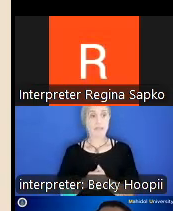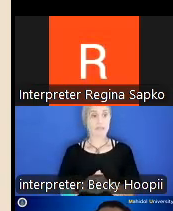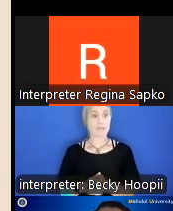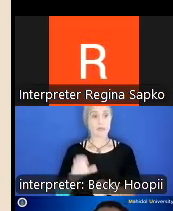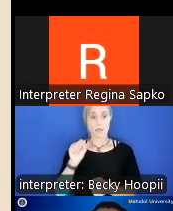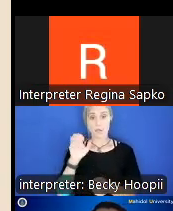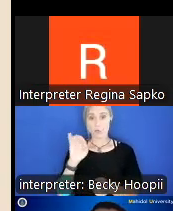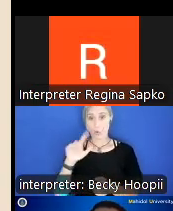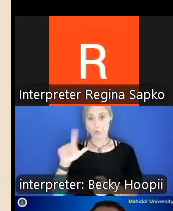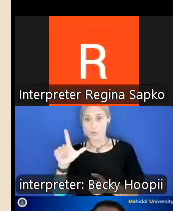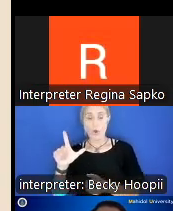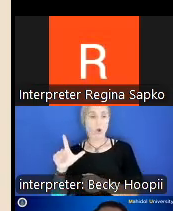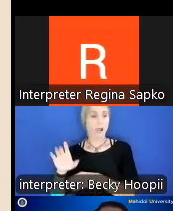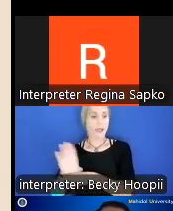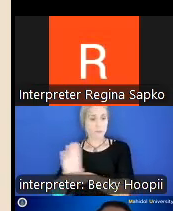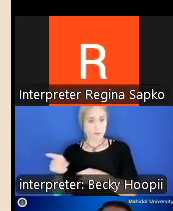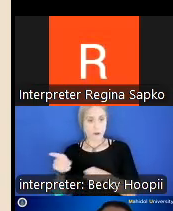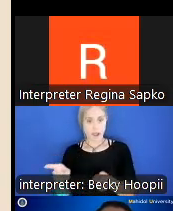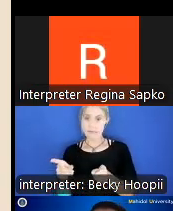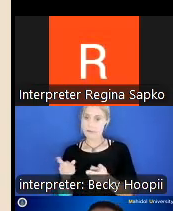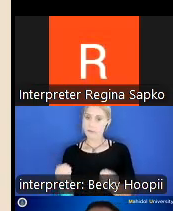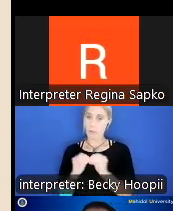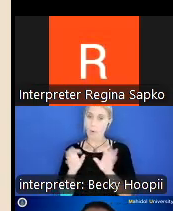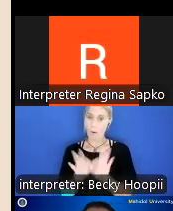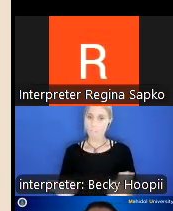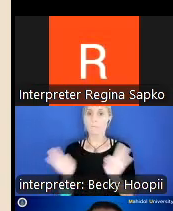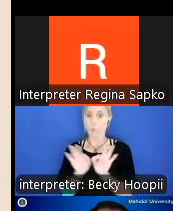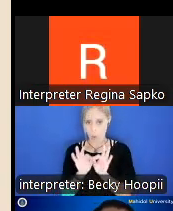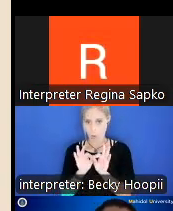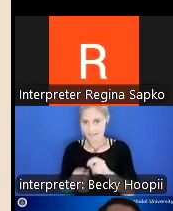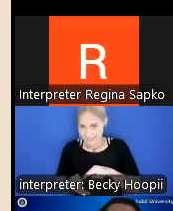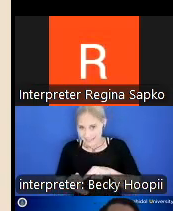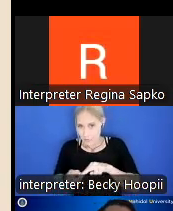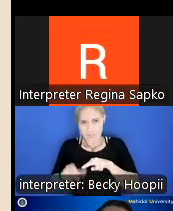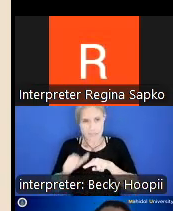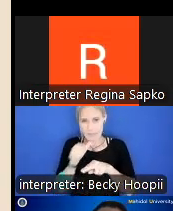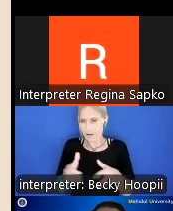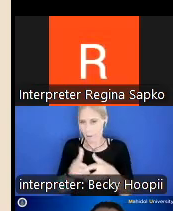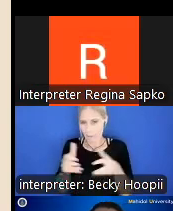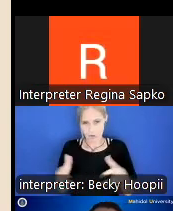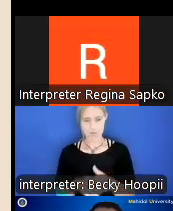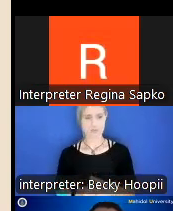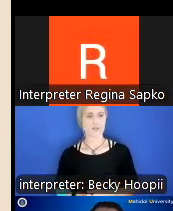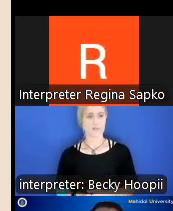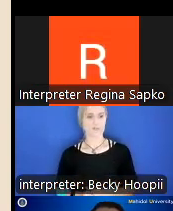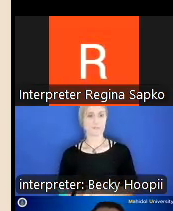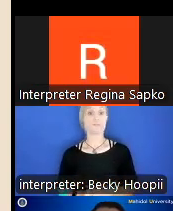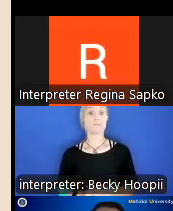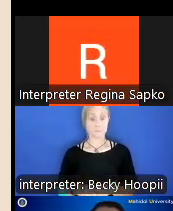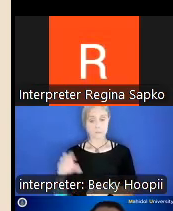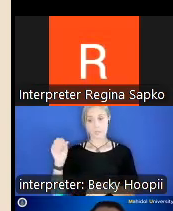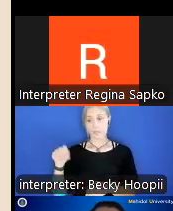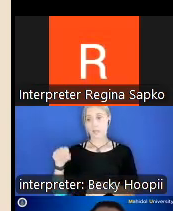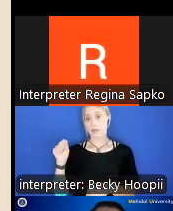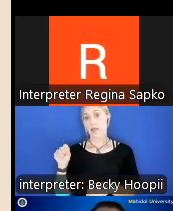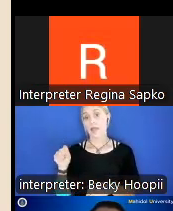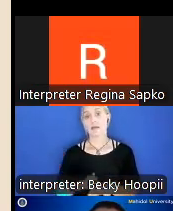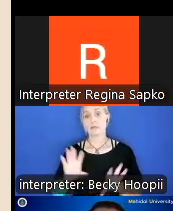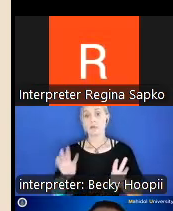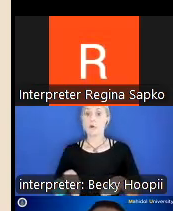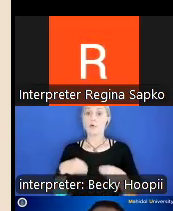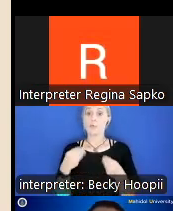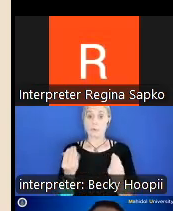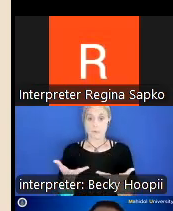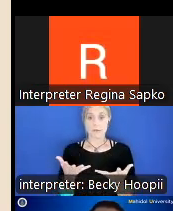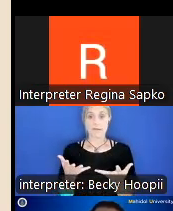very important increasingly, but not too much. And yes, we also provide the vocational